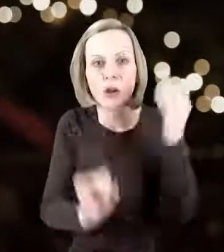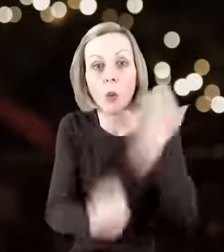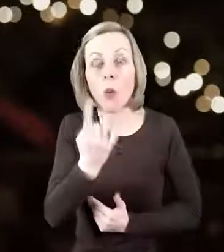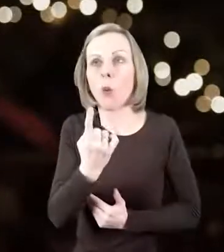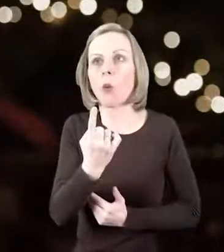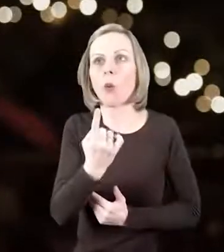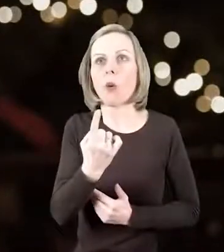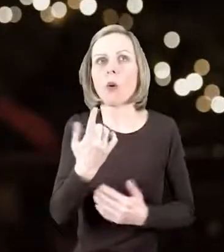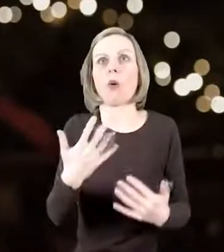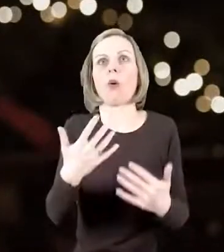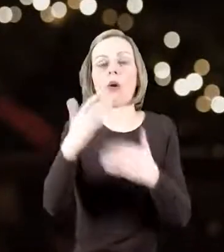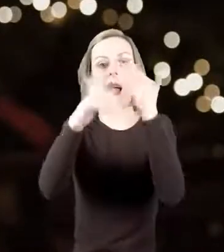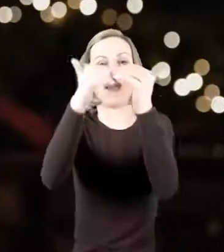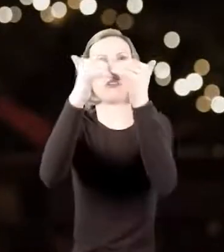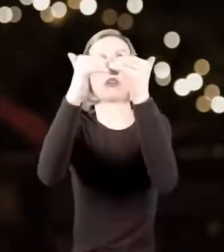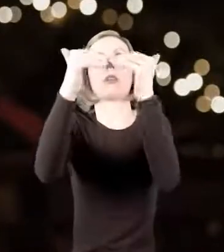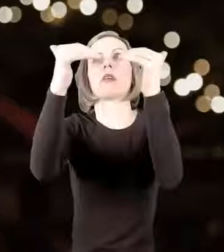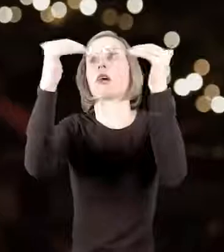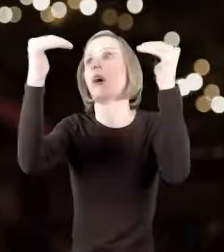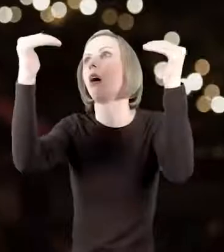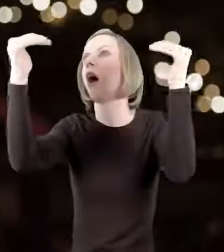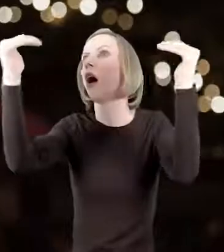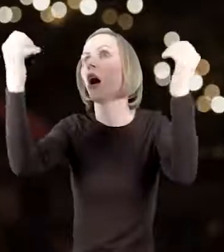And suddenly this happens. Heaven